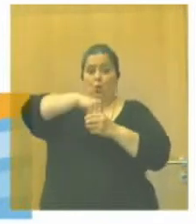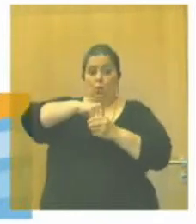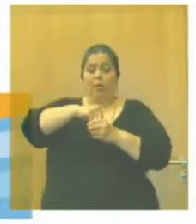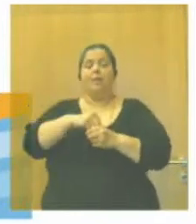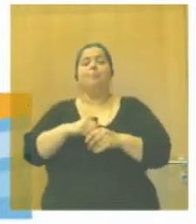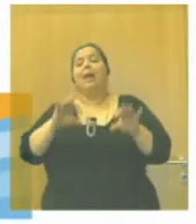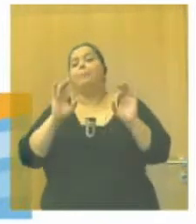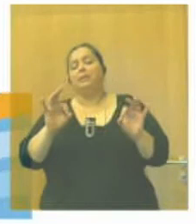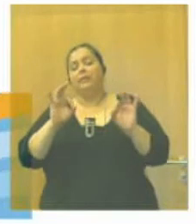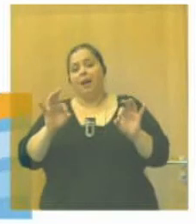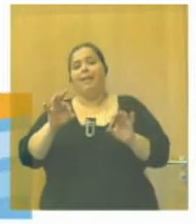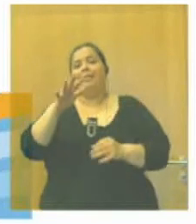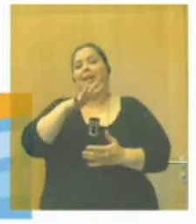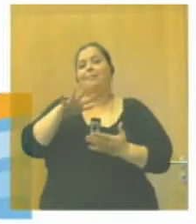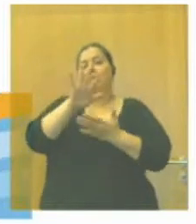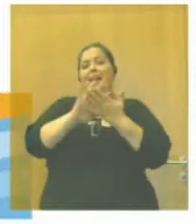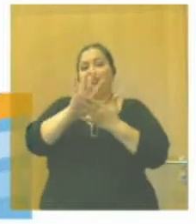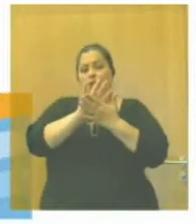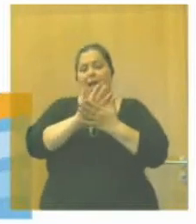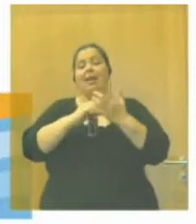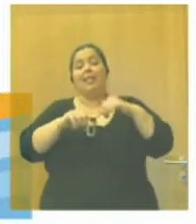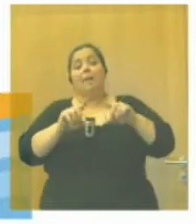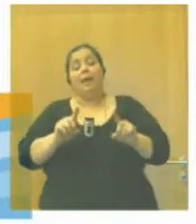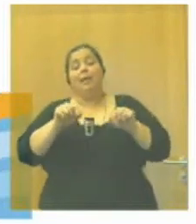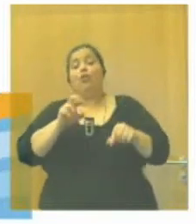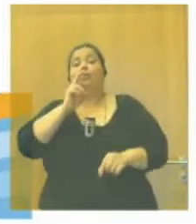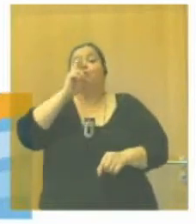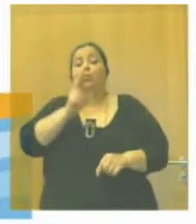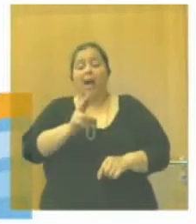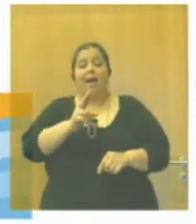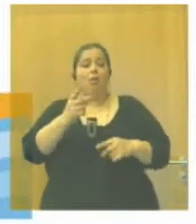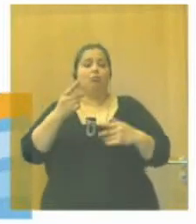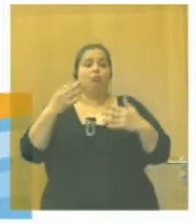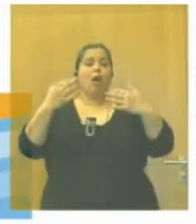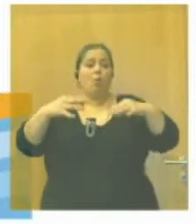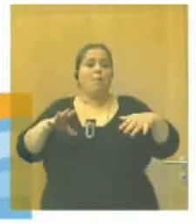that the results will be relevant to that situation and also